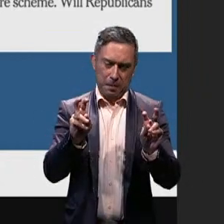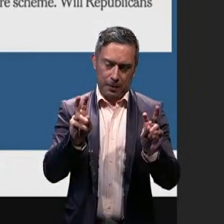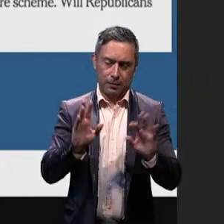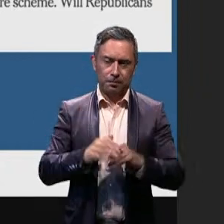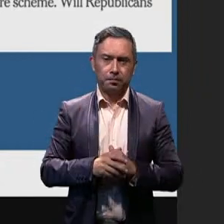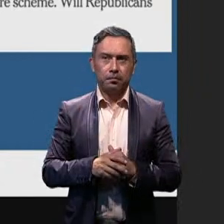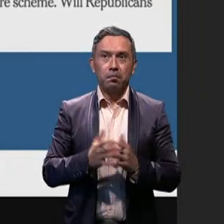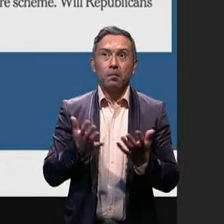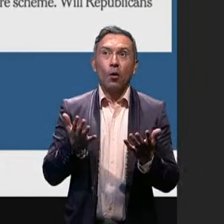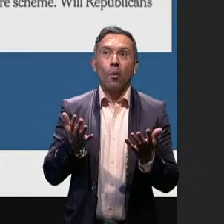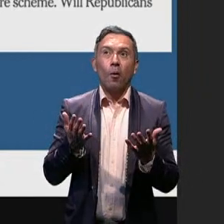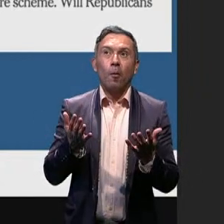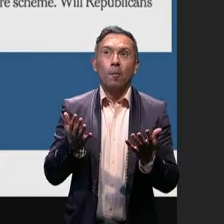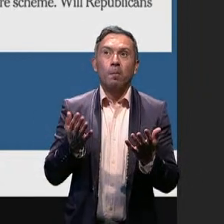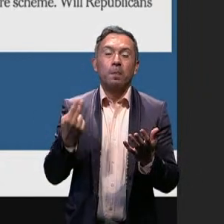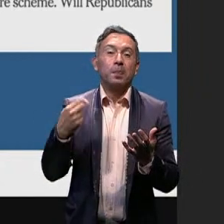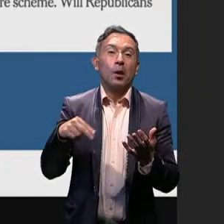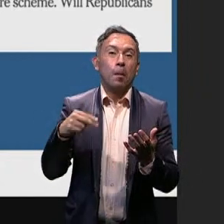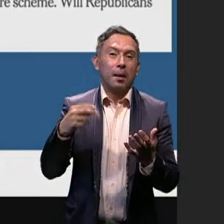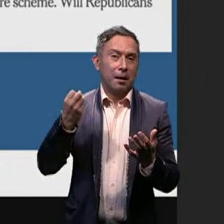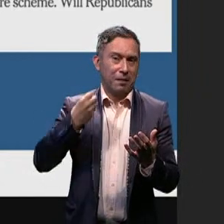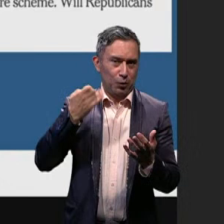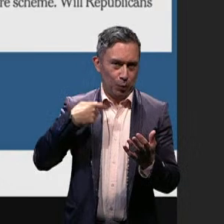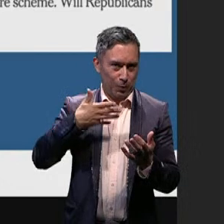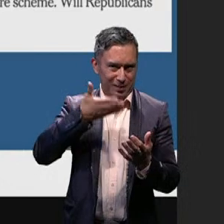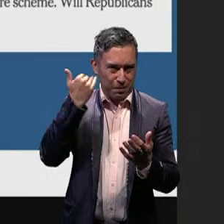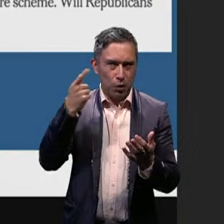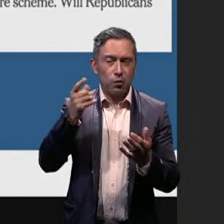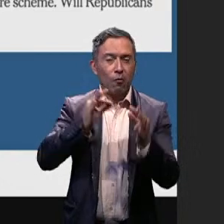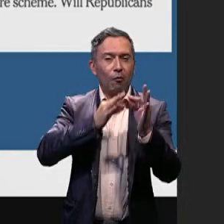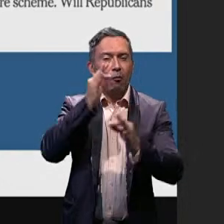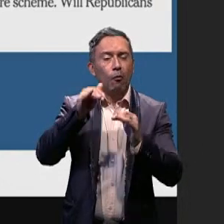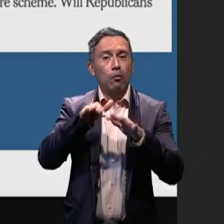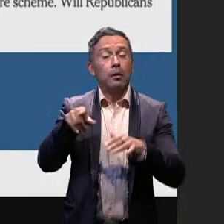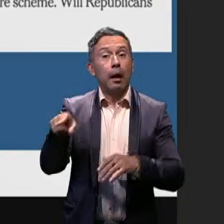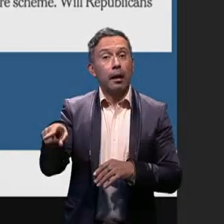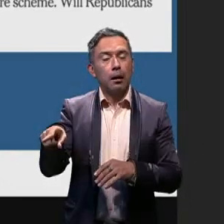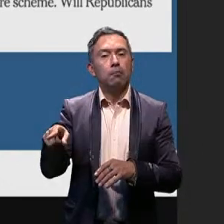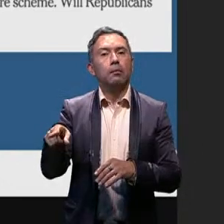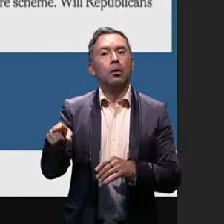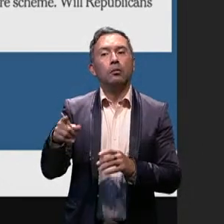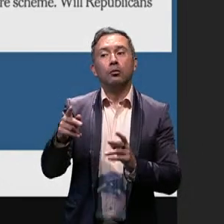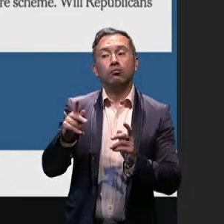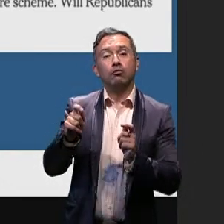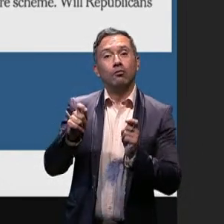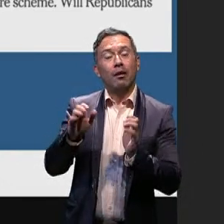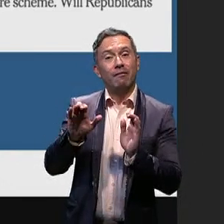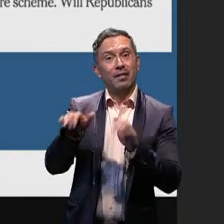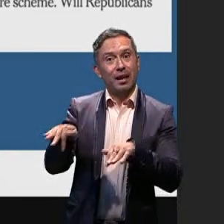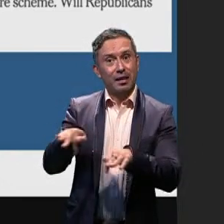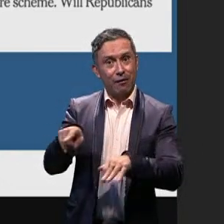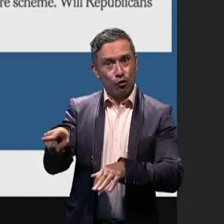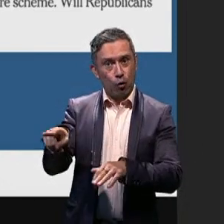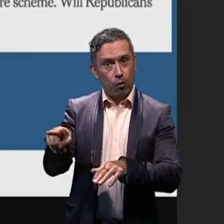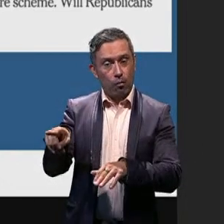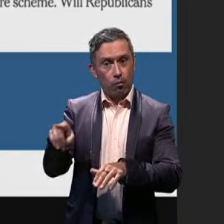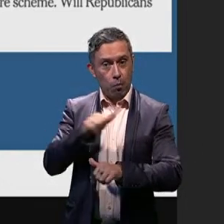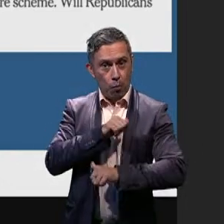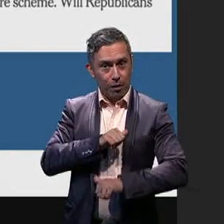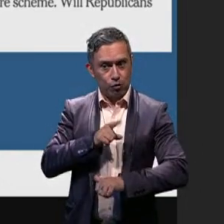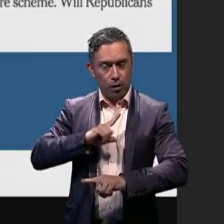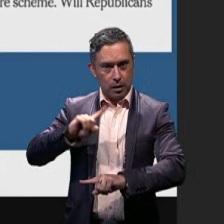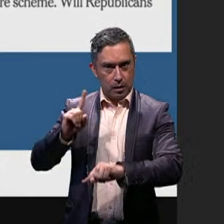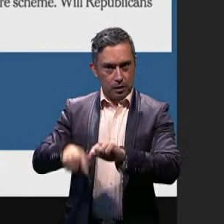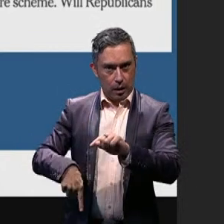removed from office locally, but then was running for the Secretary of State, the statewide position. So not only are these people not